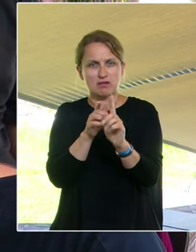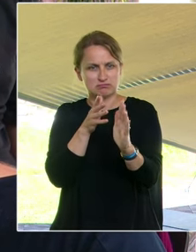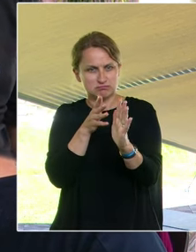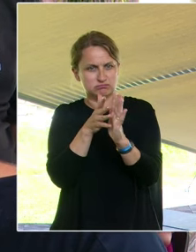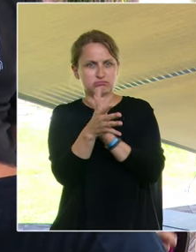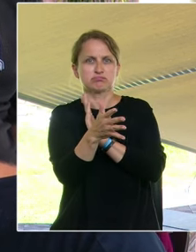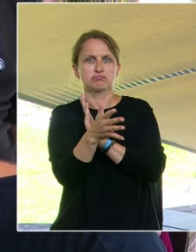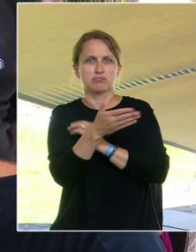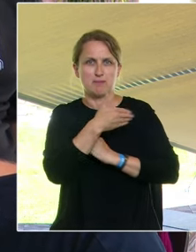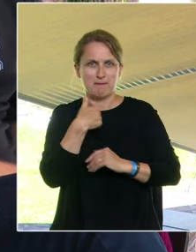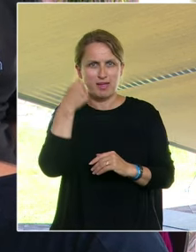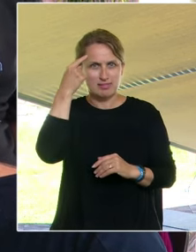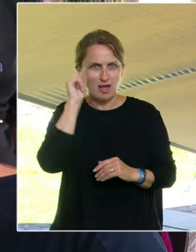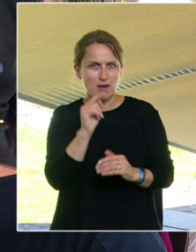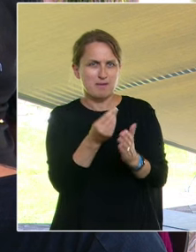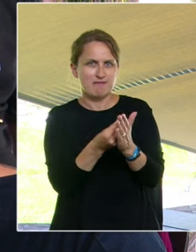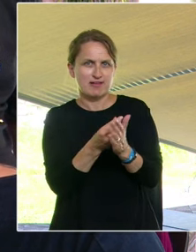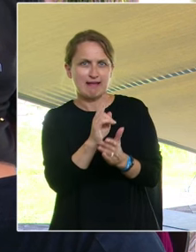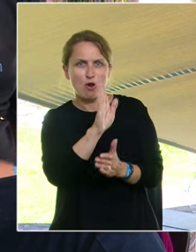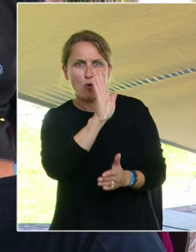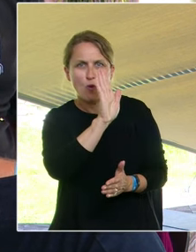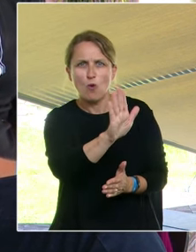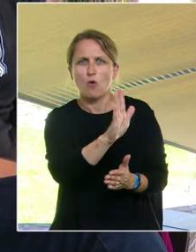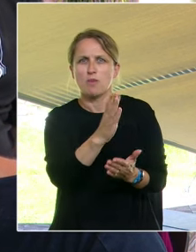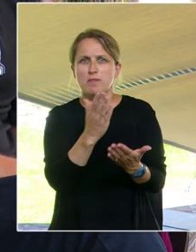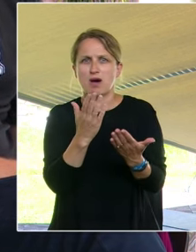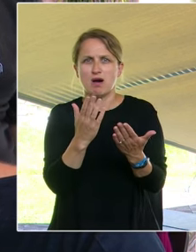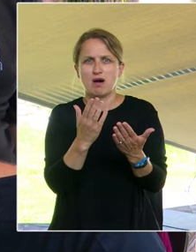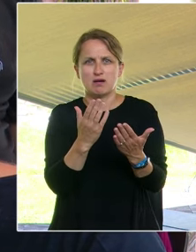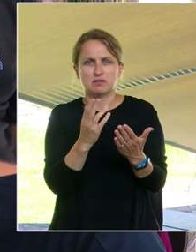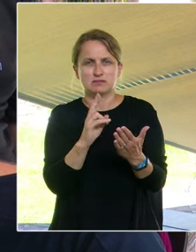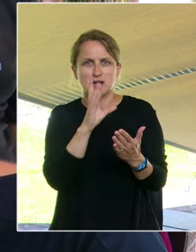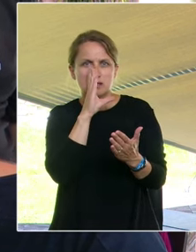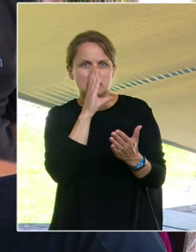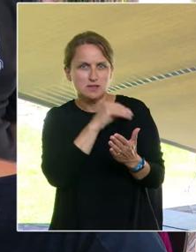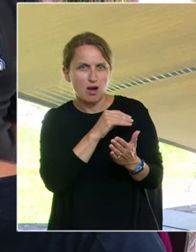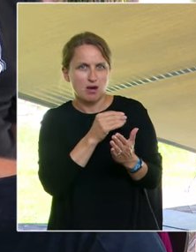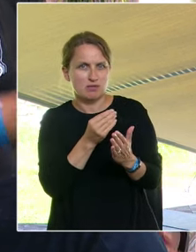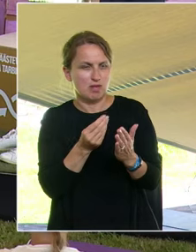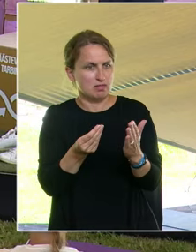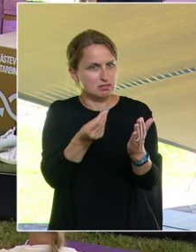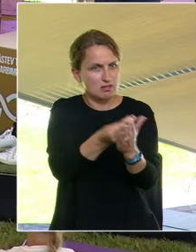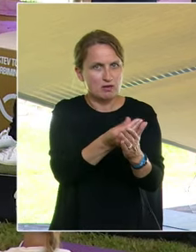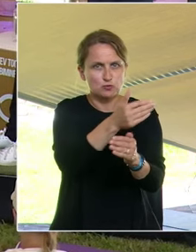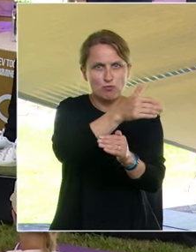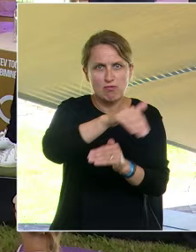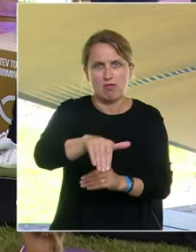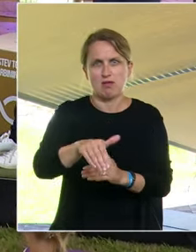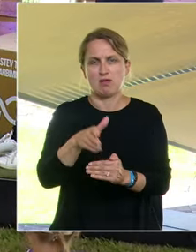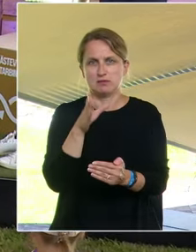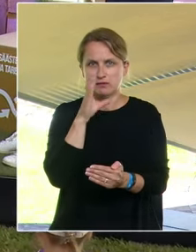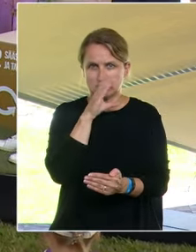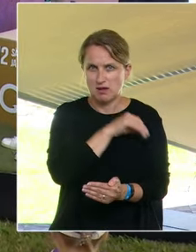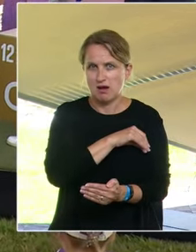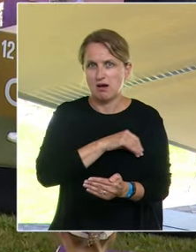being created. We can develop ways how to reward the actual creators better. And as you mentioned, that I am